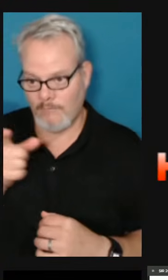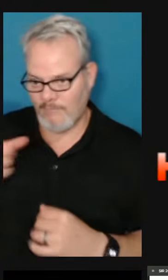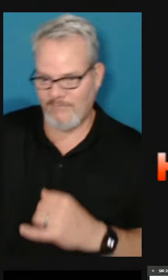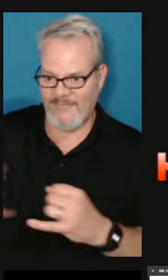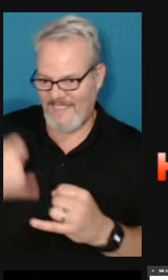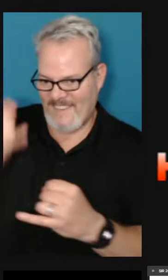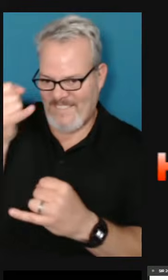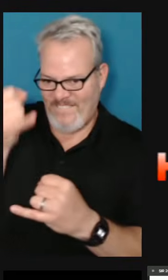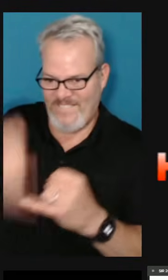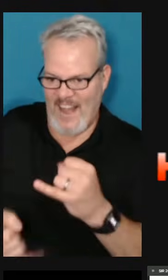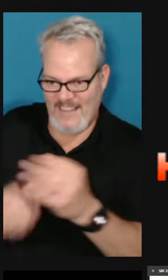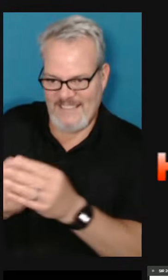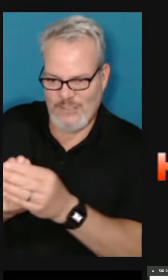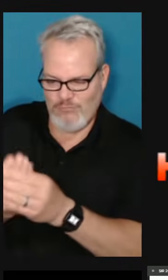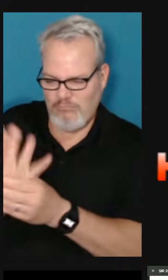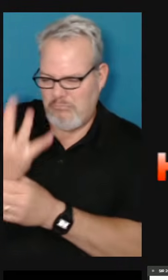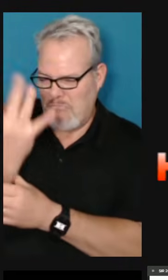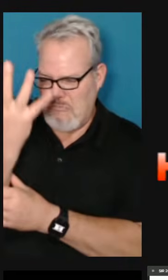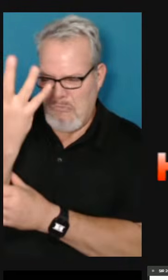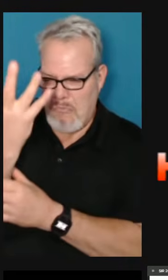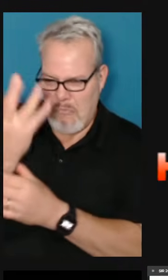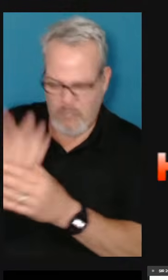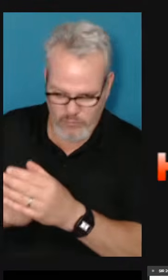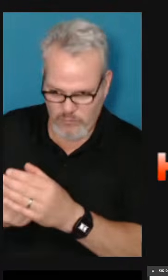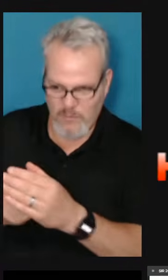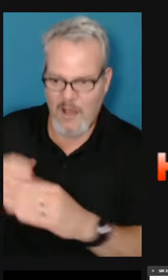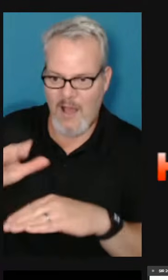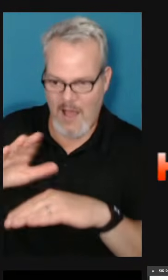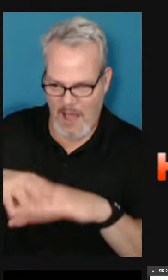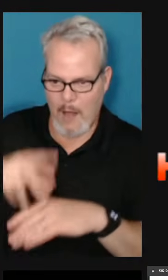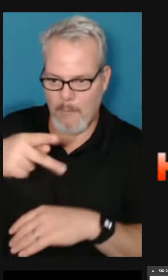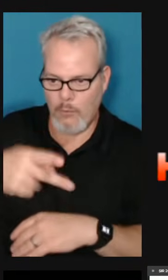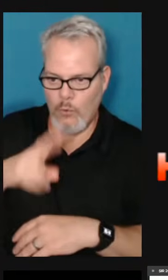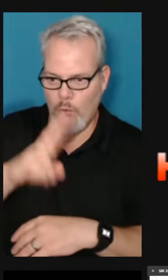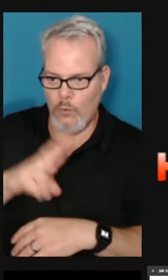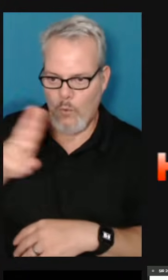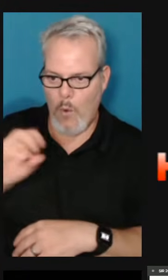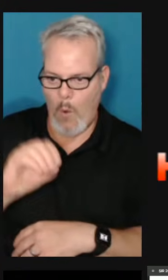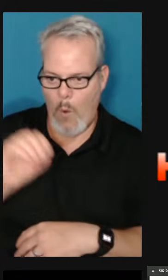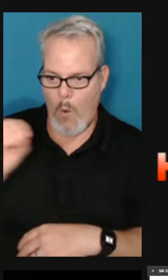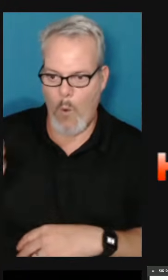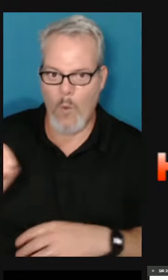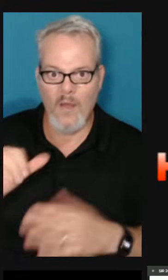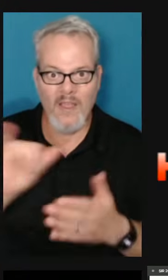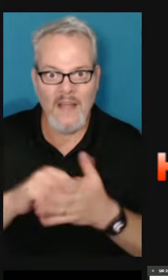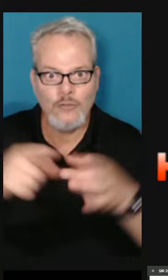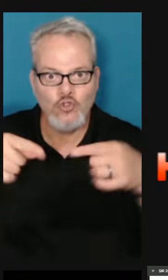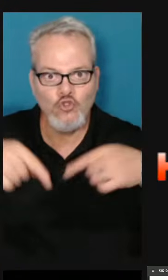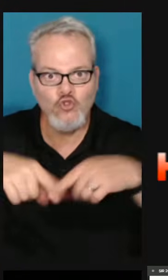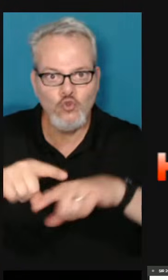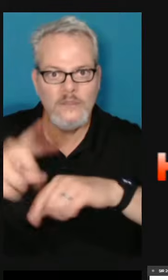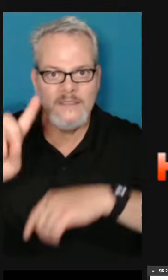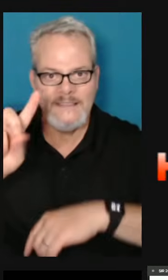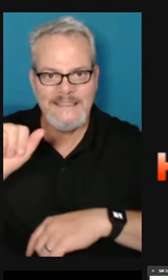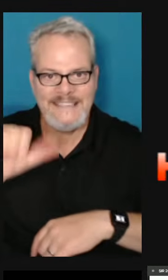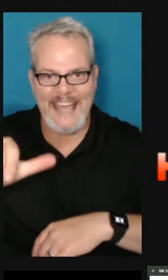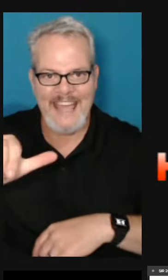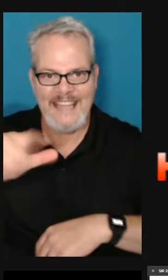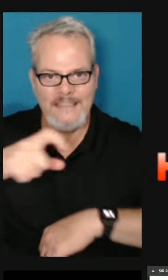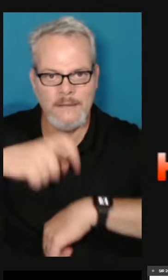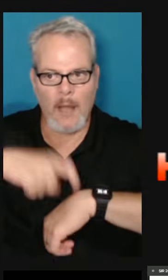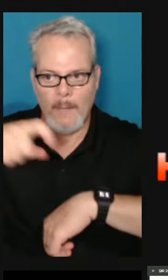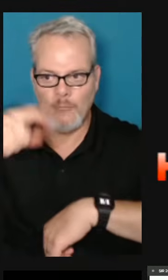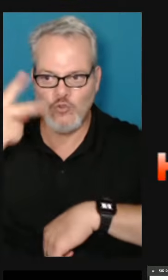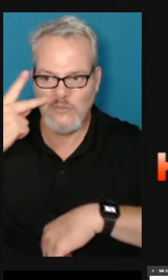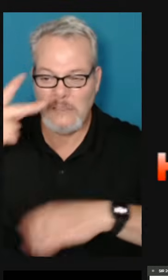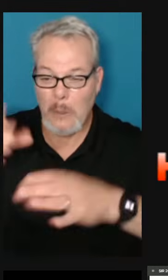episode 44 at Puʻuʻōʻō. Now this is in the daytime, right? So you can really see all this black material up here,